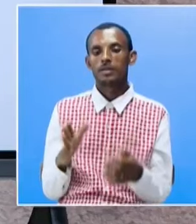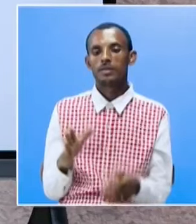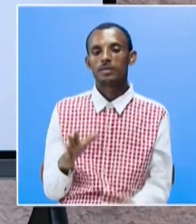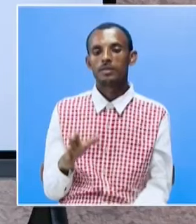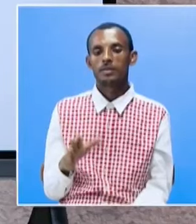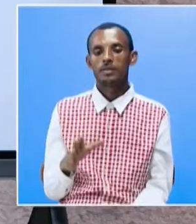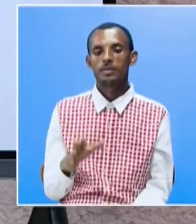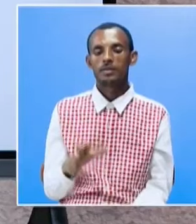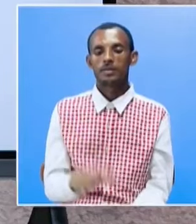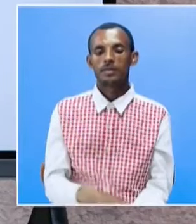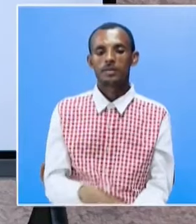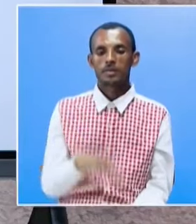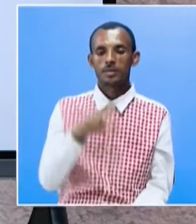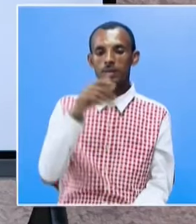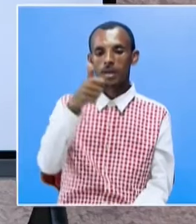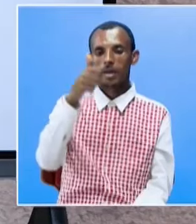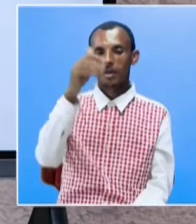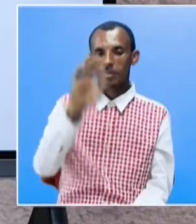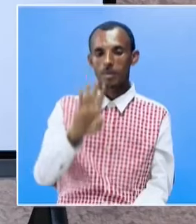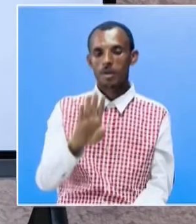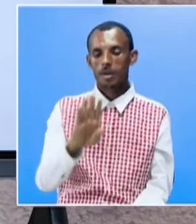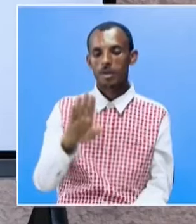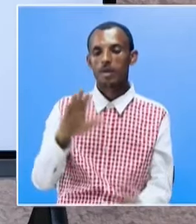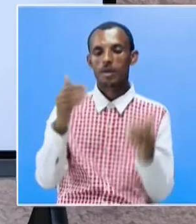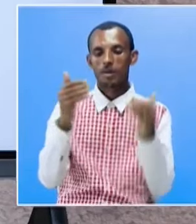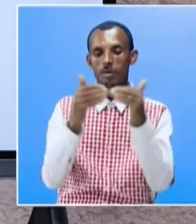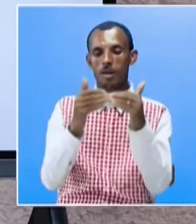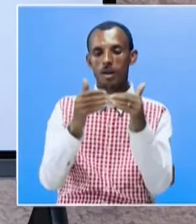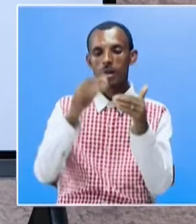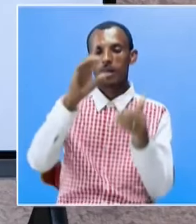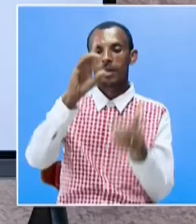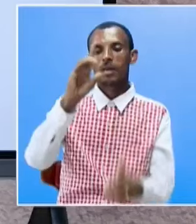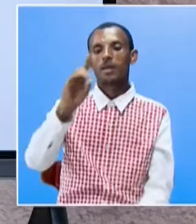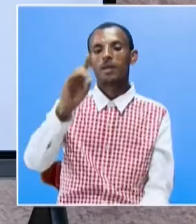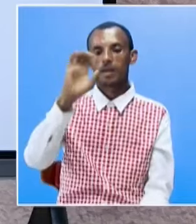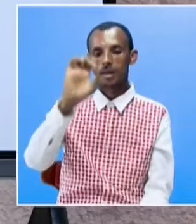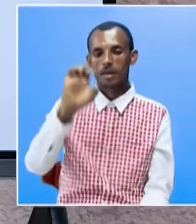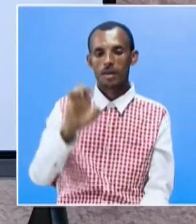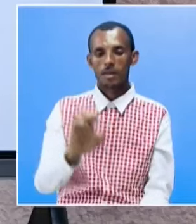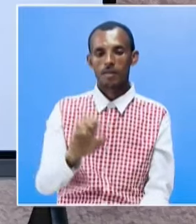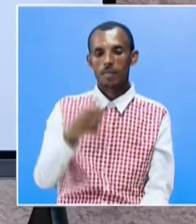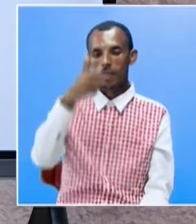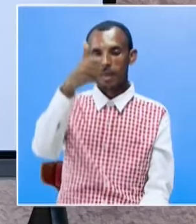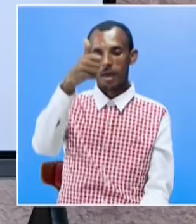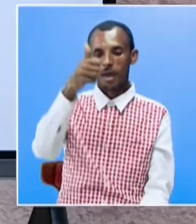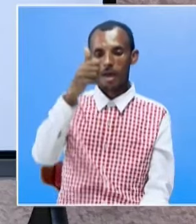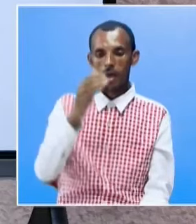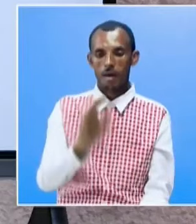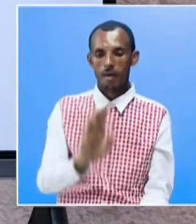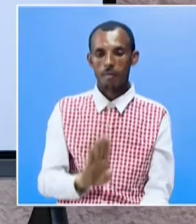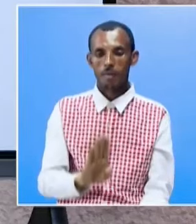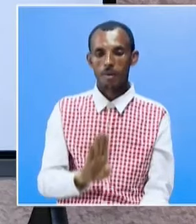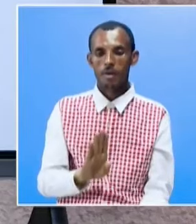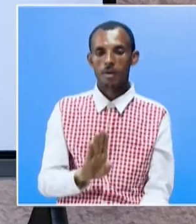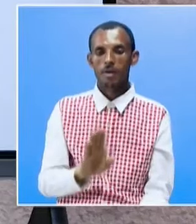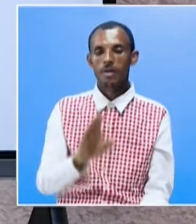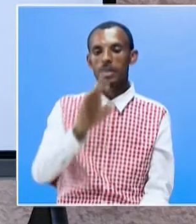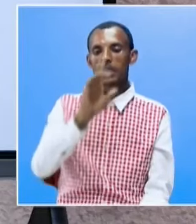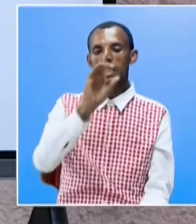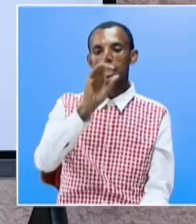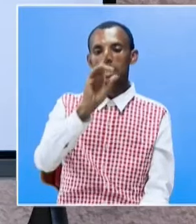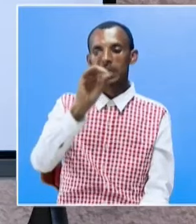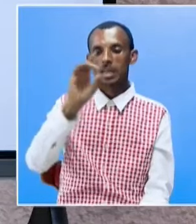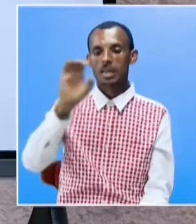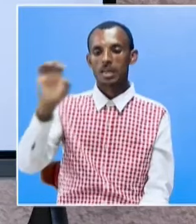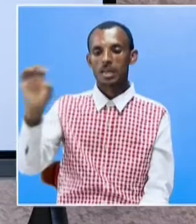on this side. In what order? A, B, 37 degree to 90,